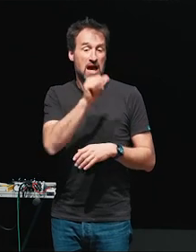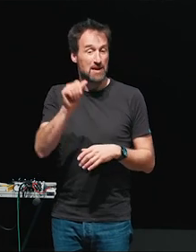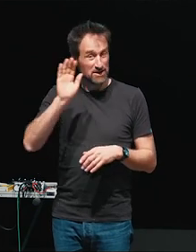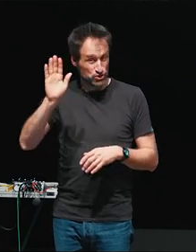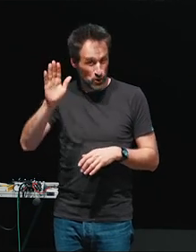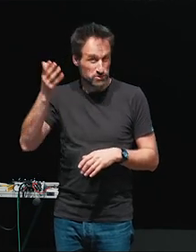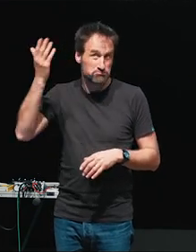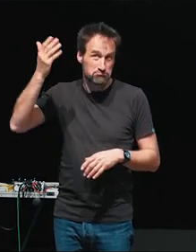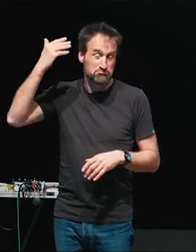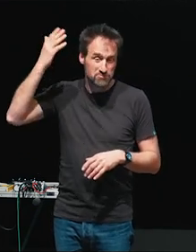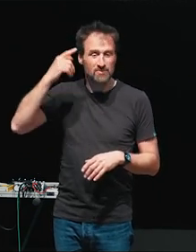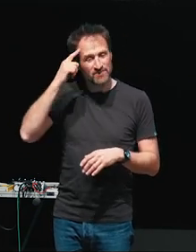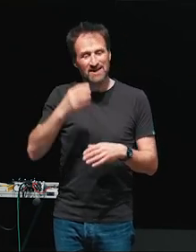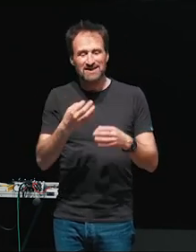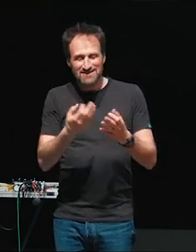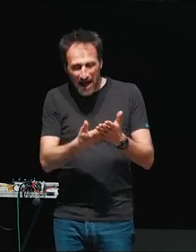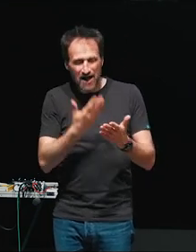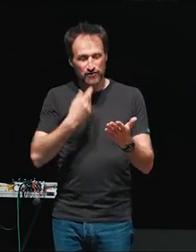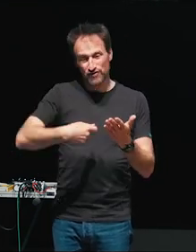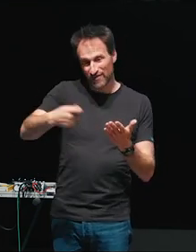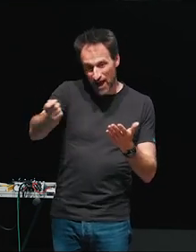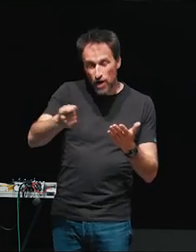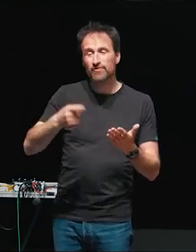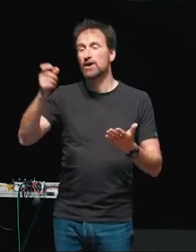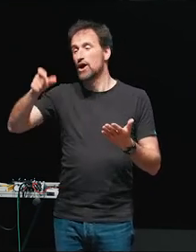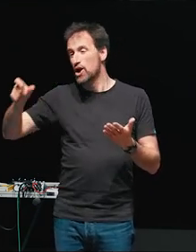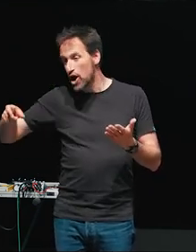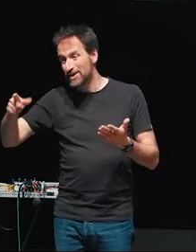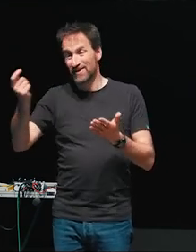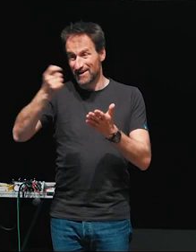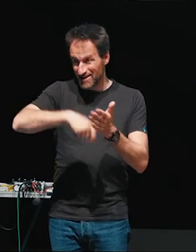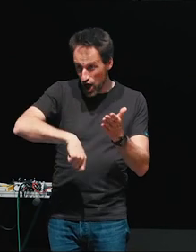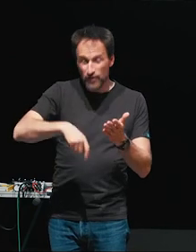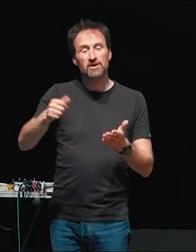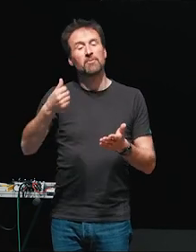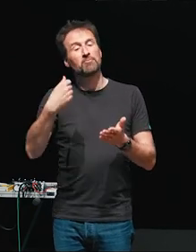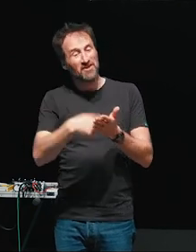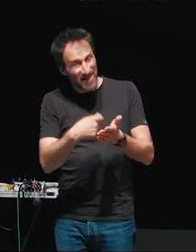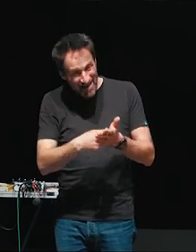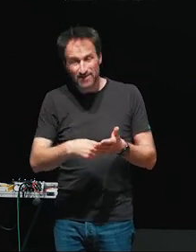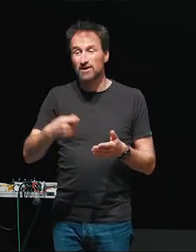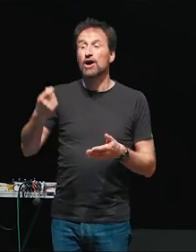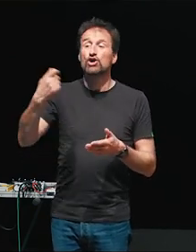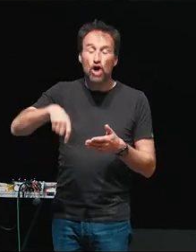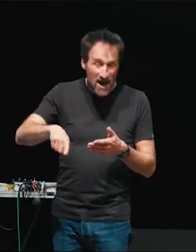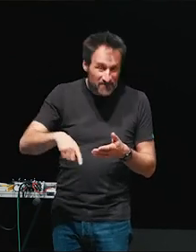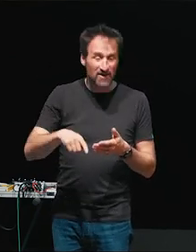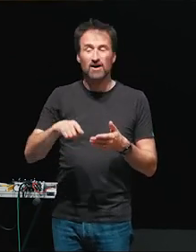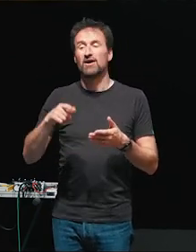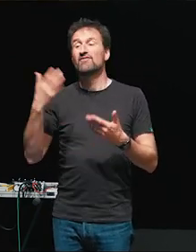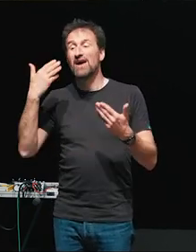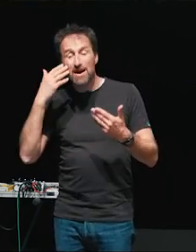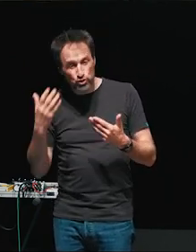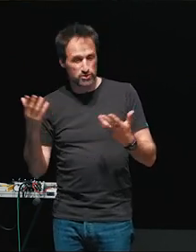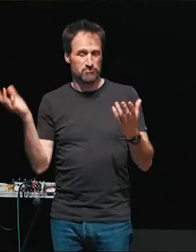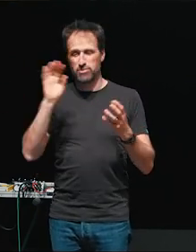sell, its users, the users rating their items, vendors, ads, all that thing is bundled into one